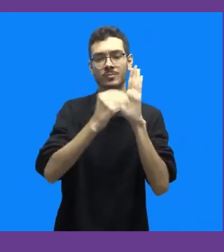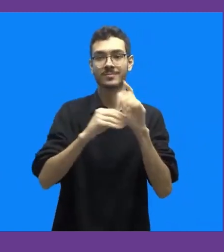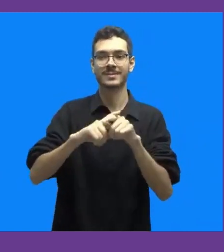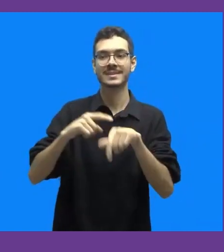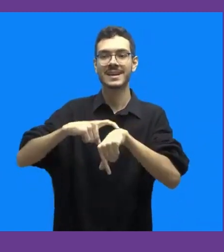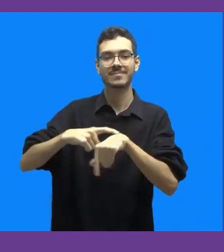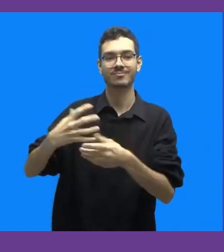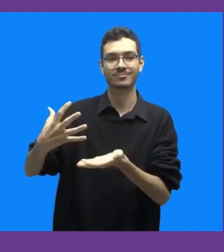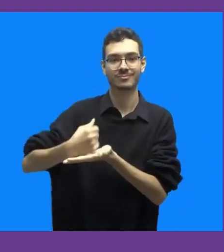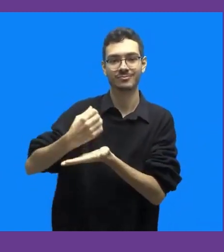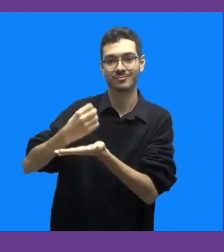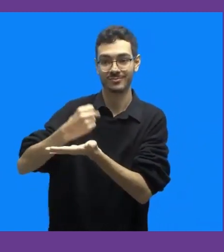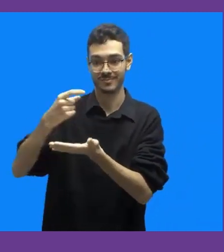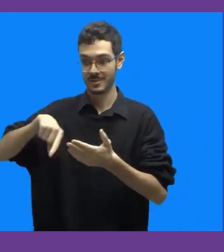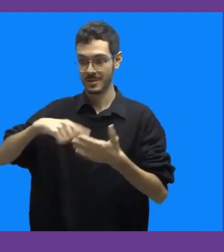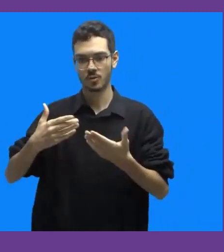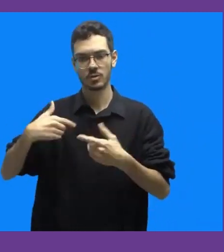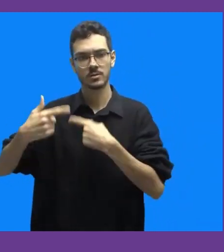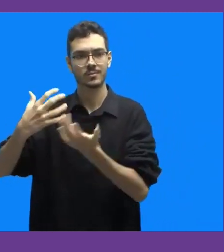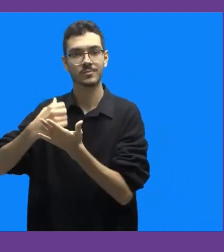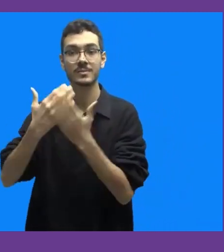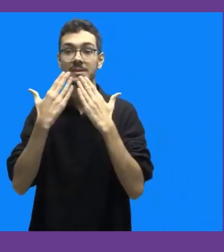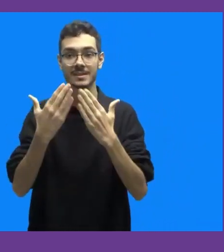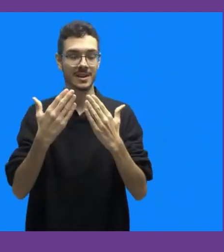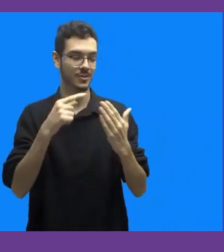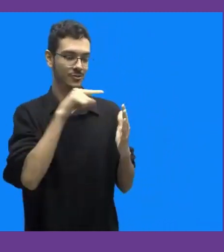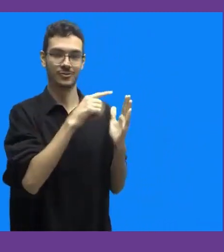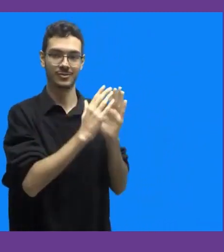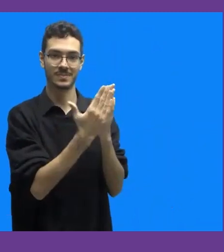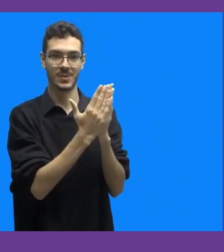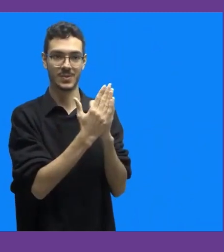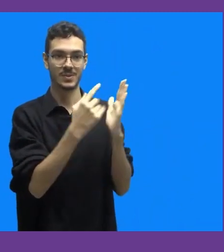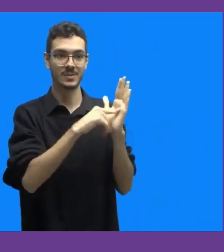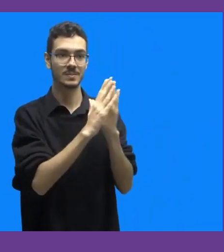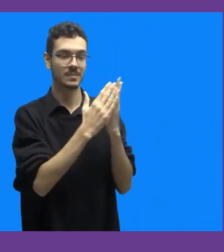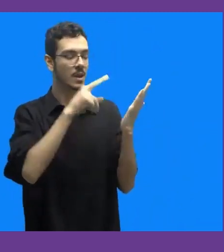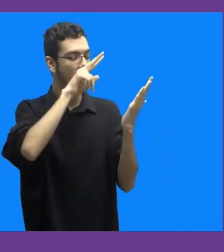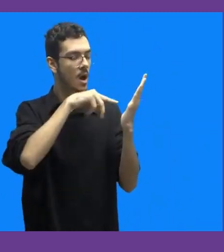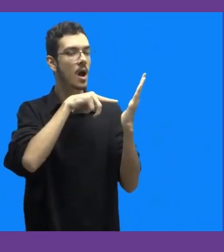thank you so much, and thank you all. Thank you, Sylvia. Thank you very much. Thank you for being here.